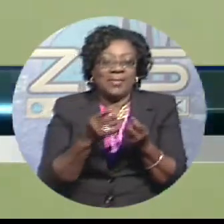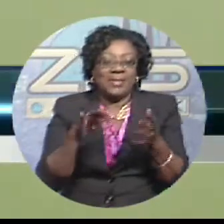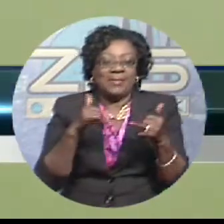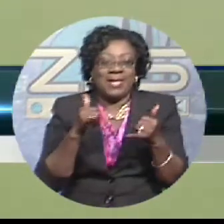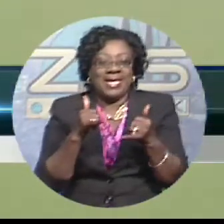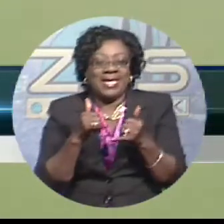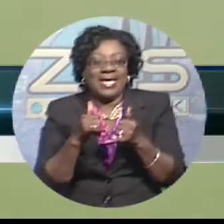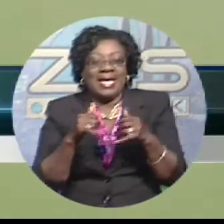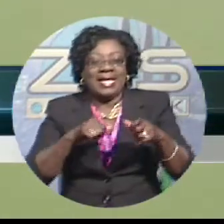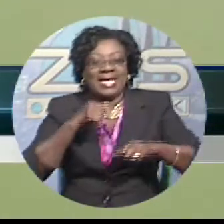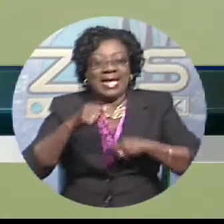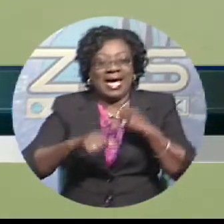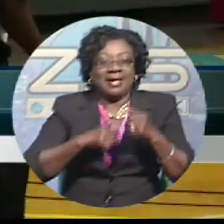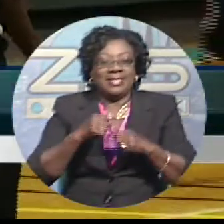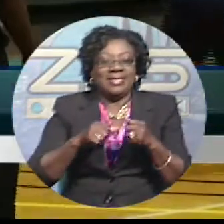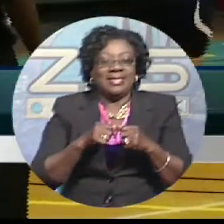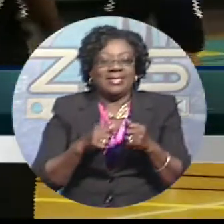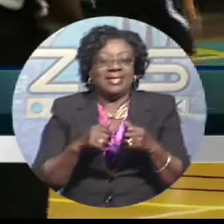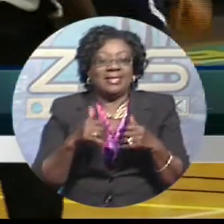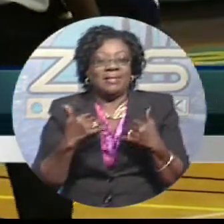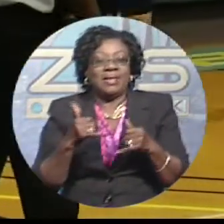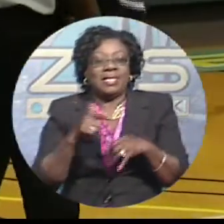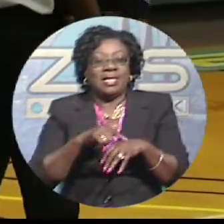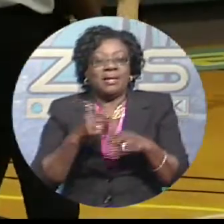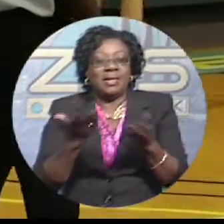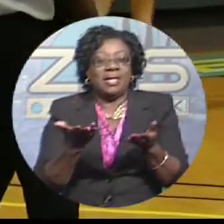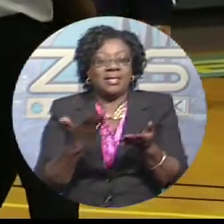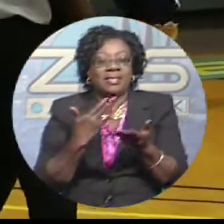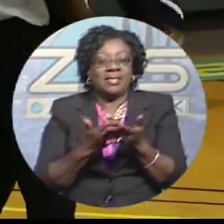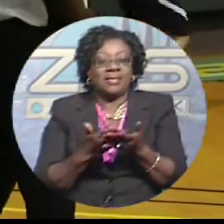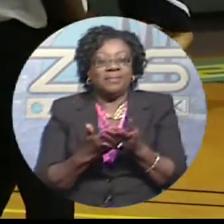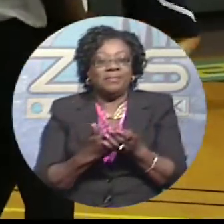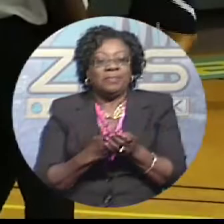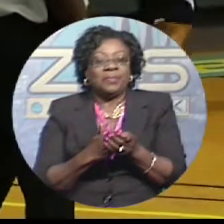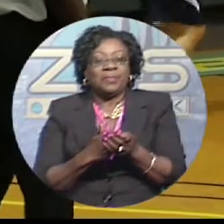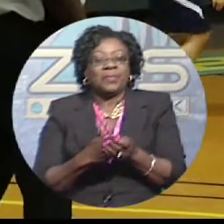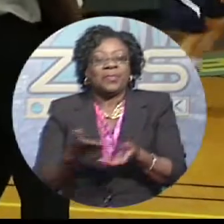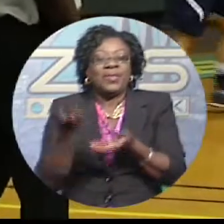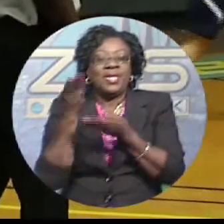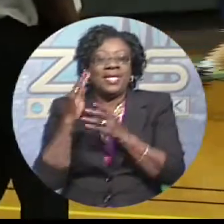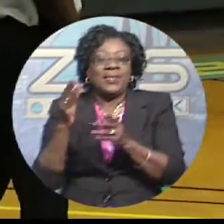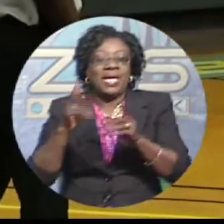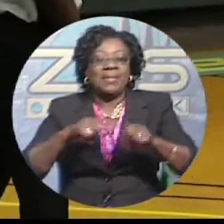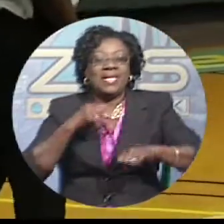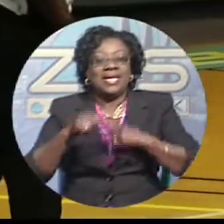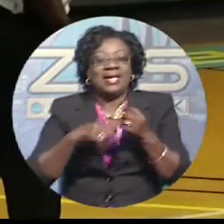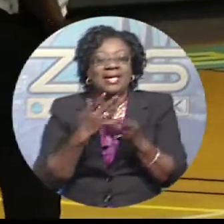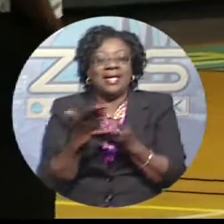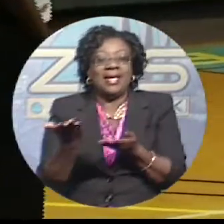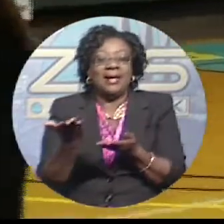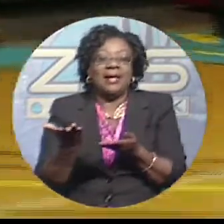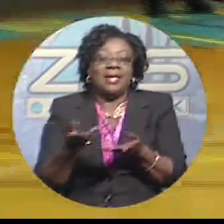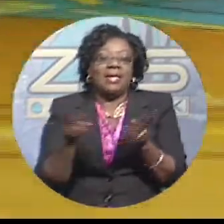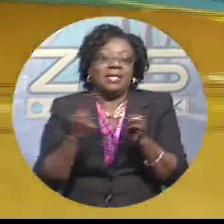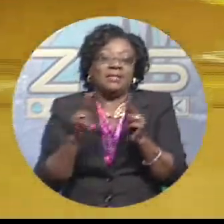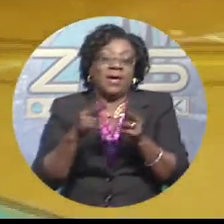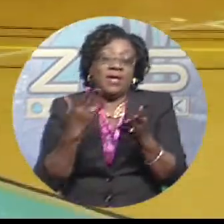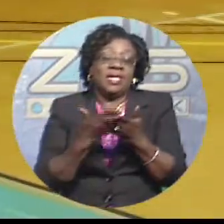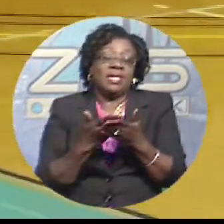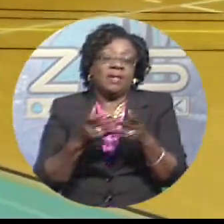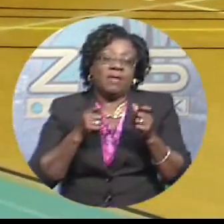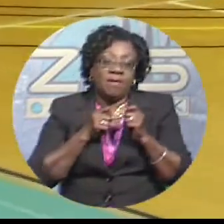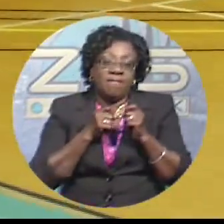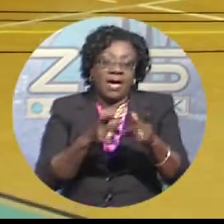pretty well considering the time of year and everything. What's your impression of the Bahamian talent which you saw so far? I like the talent. They play very hard. They play very